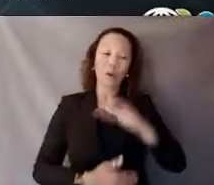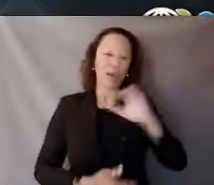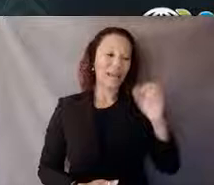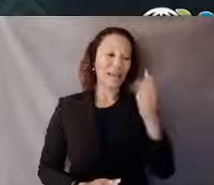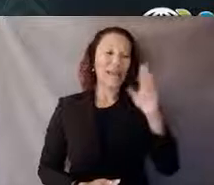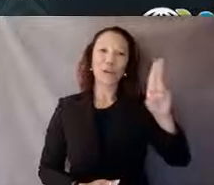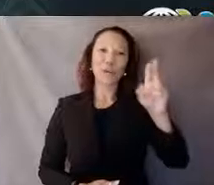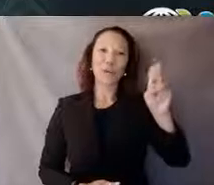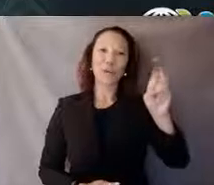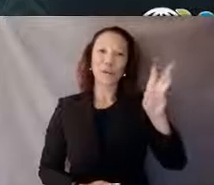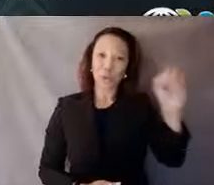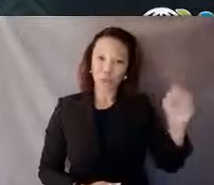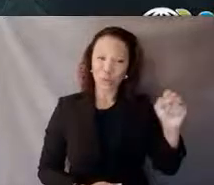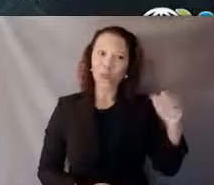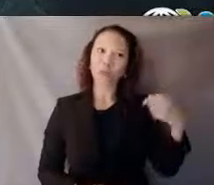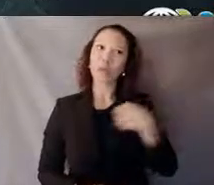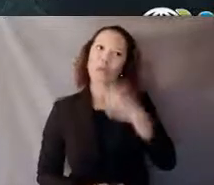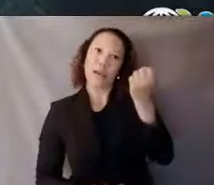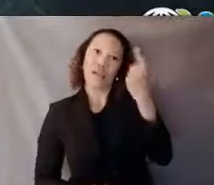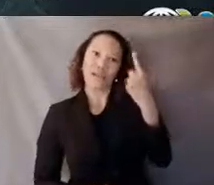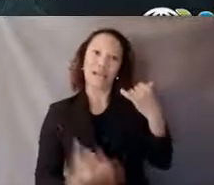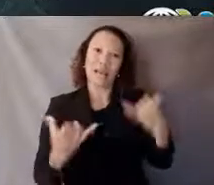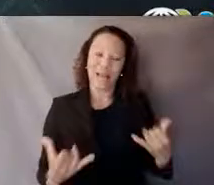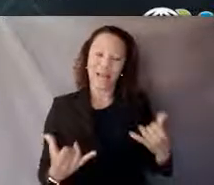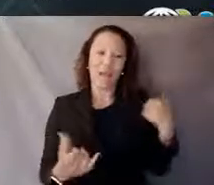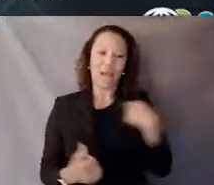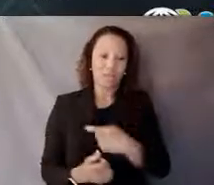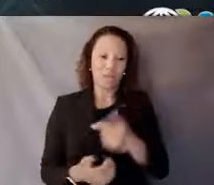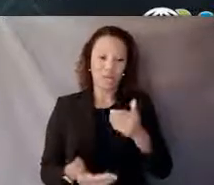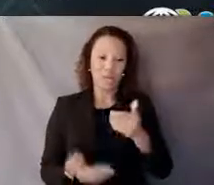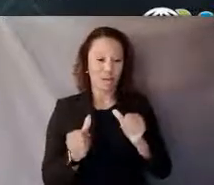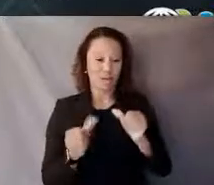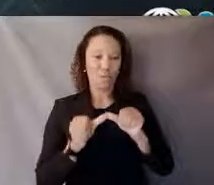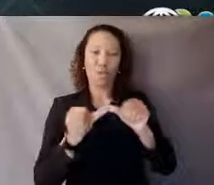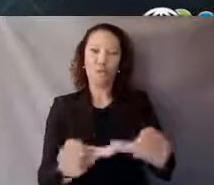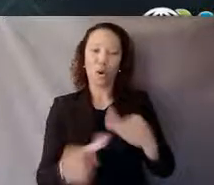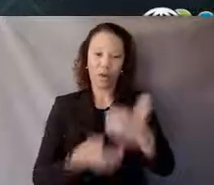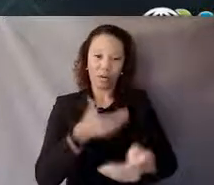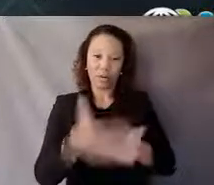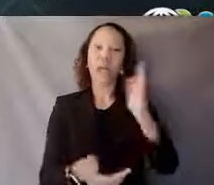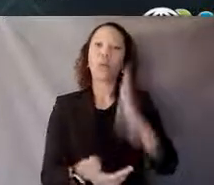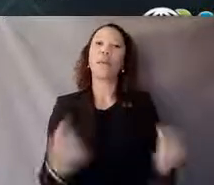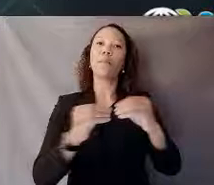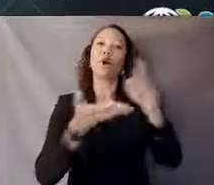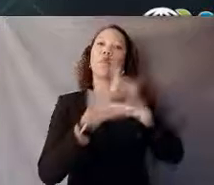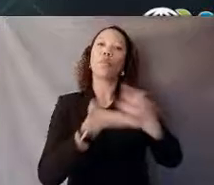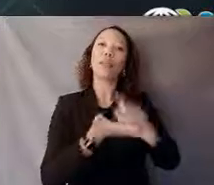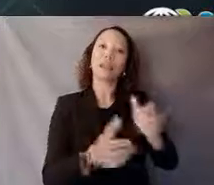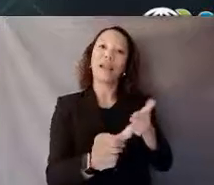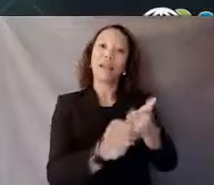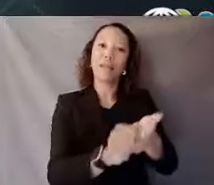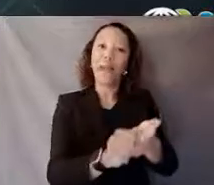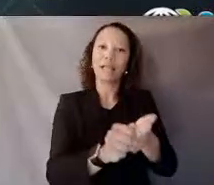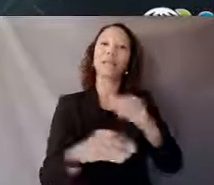And we're getting a sense now that as we move forward, we'll be shifting to more weekly updates with regard to